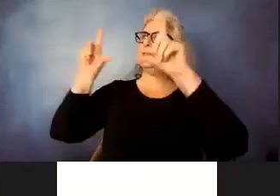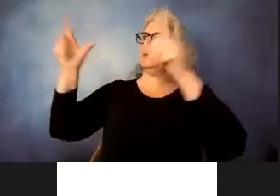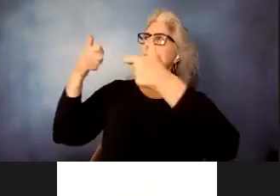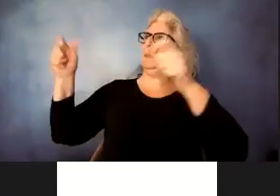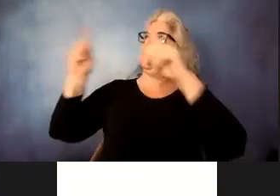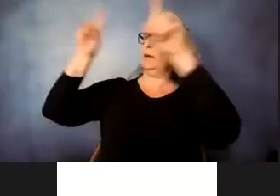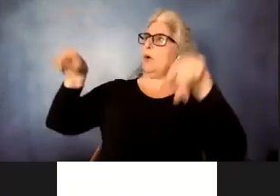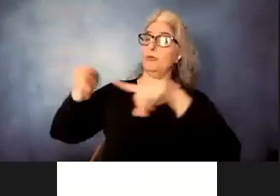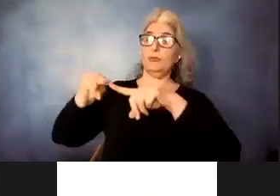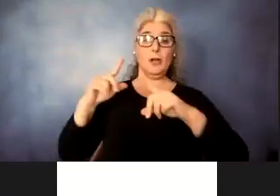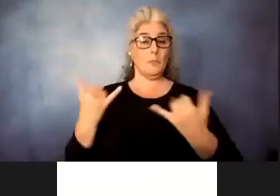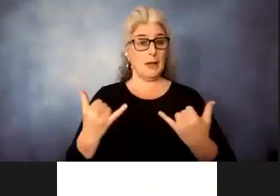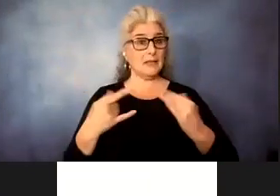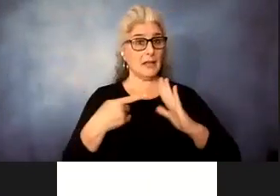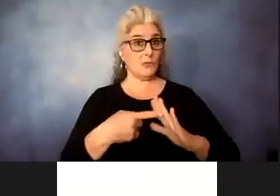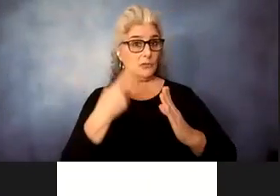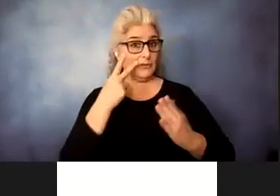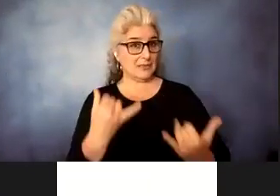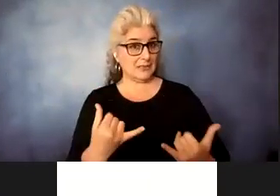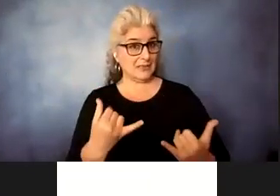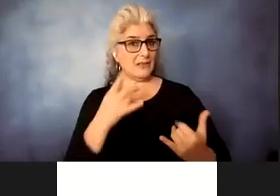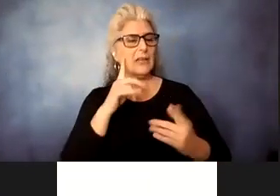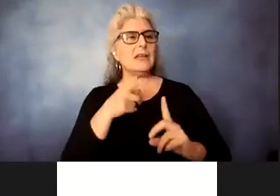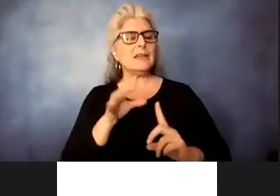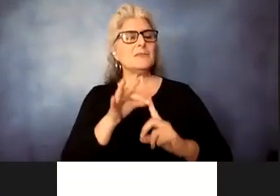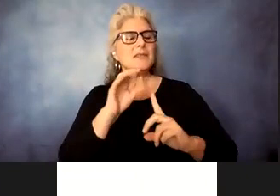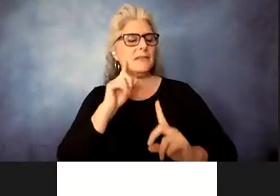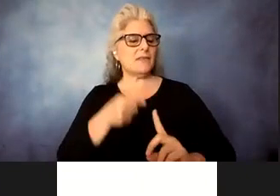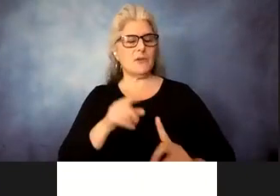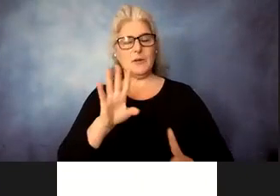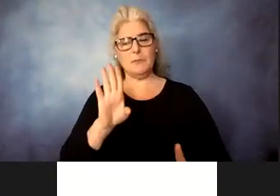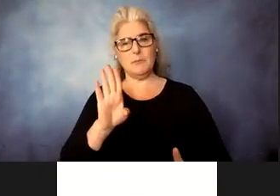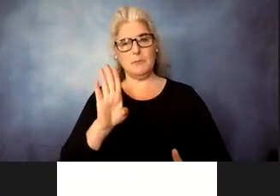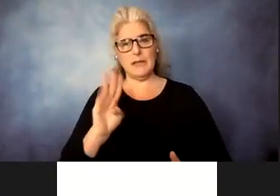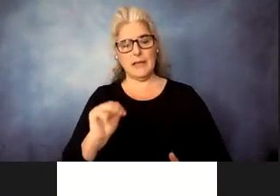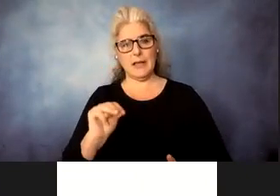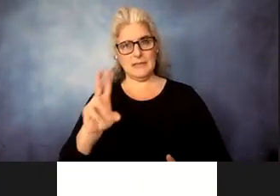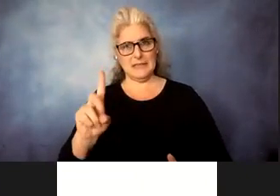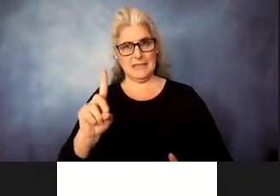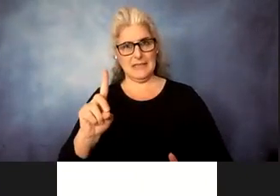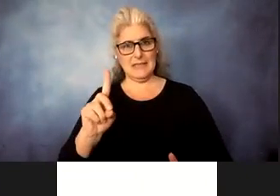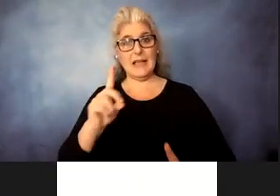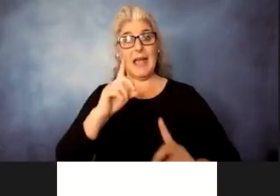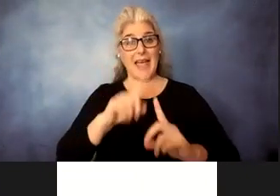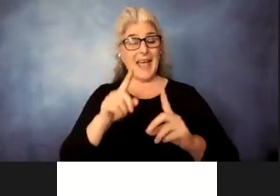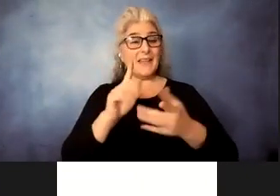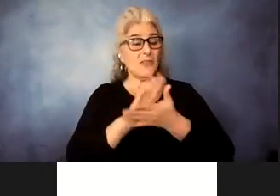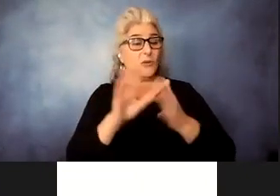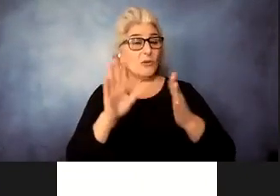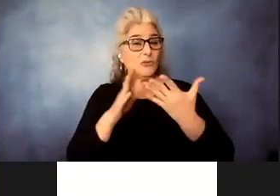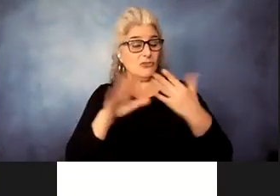right now is specifically for the ballot marking device, and those flyers will be in the BMD itself, and all of